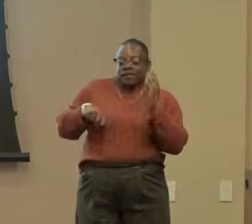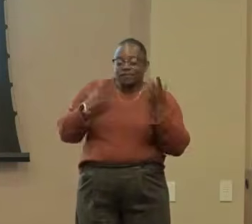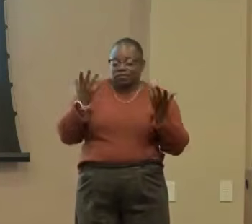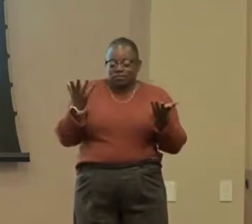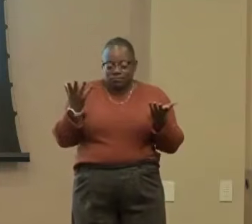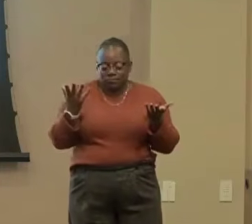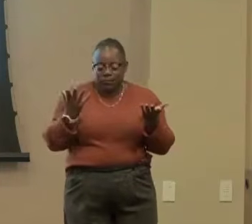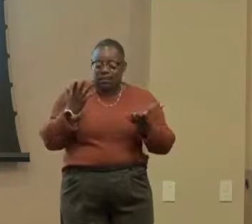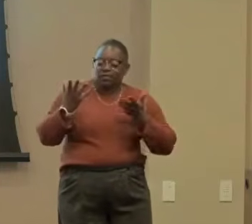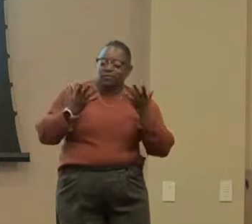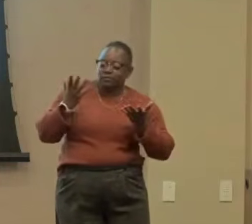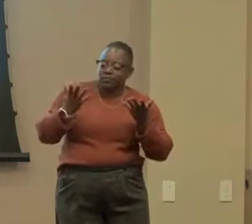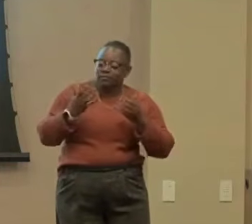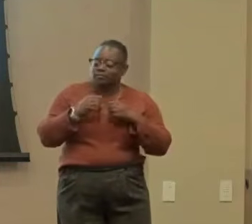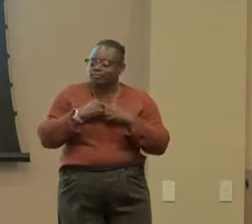kind of,